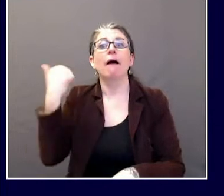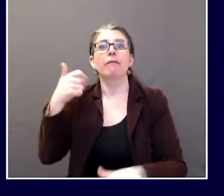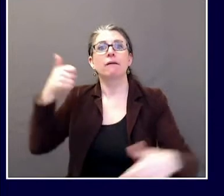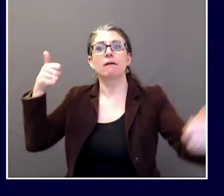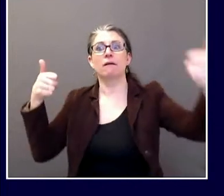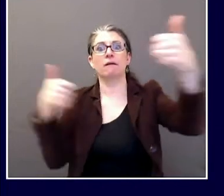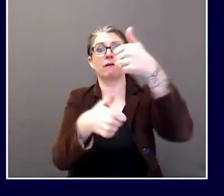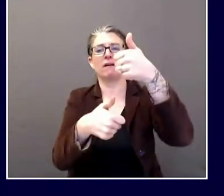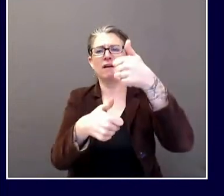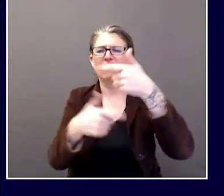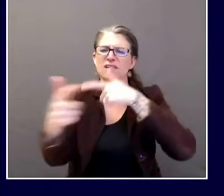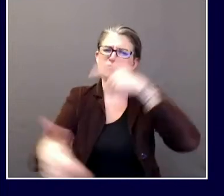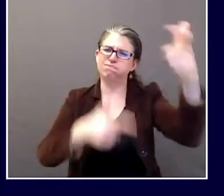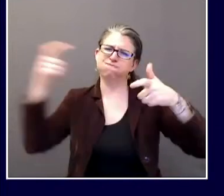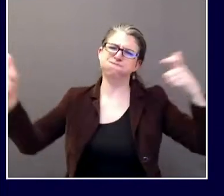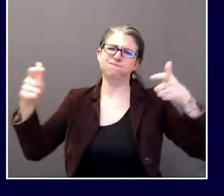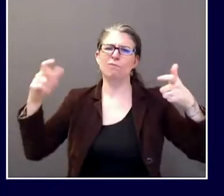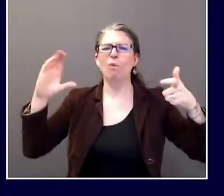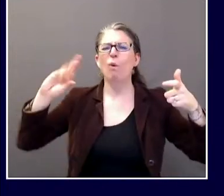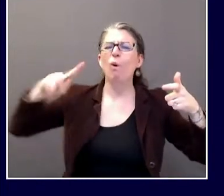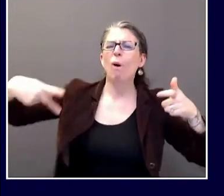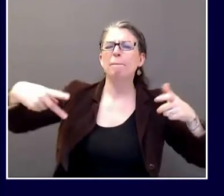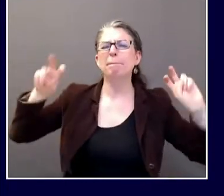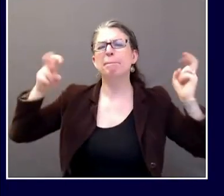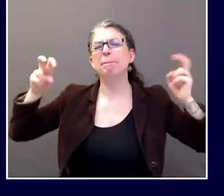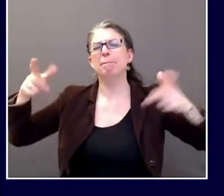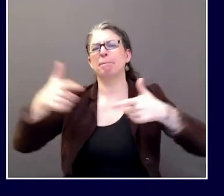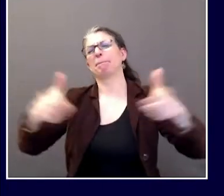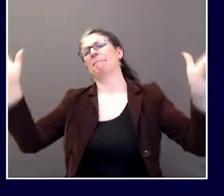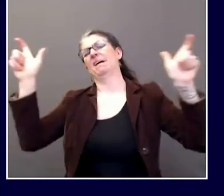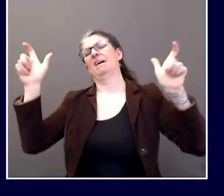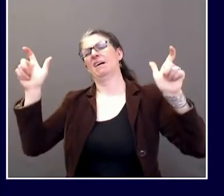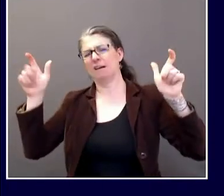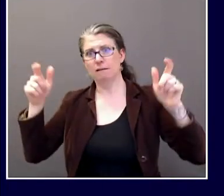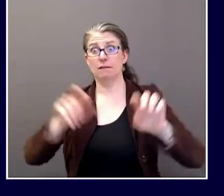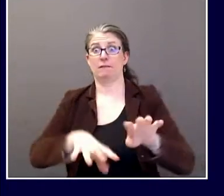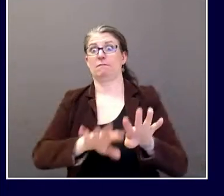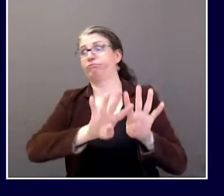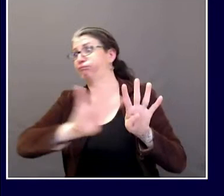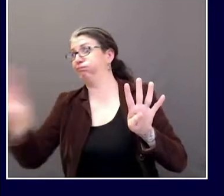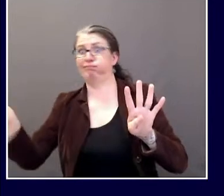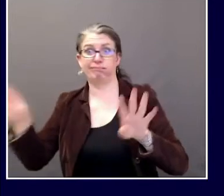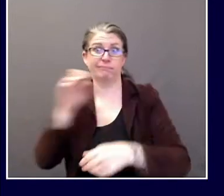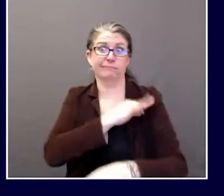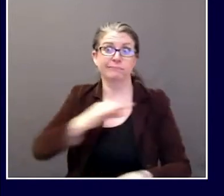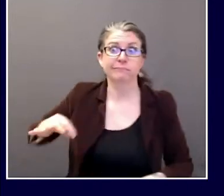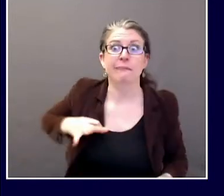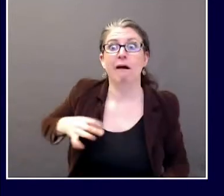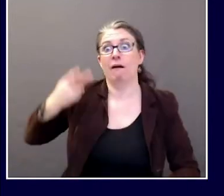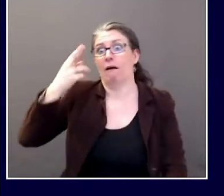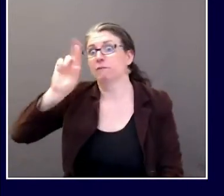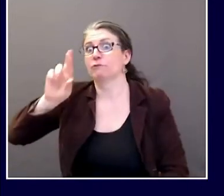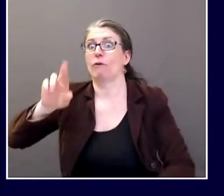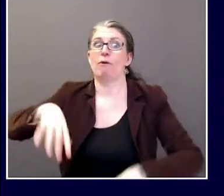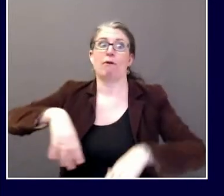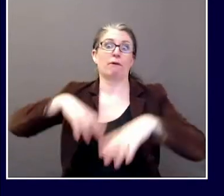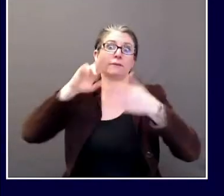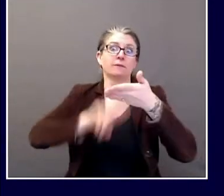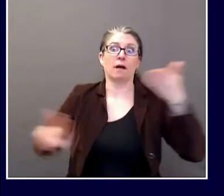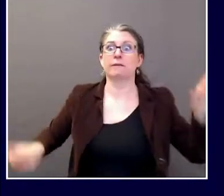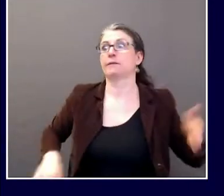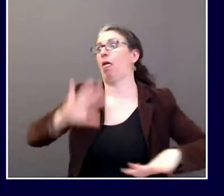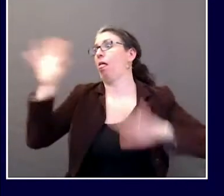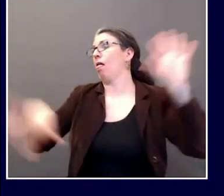to do that, but not all. But the other important piece to note is that much of this consideration to